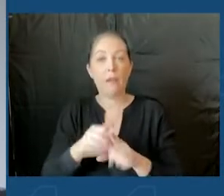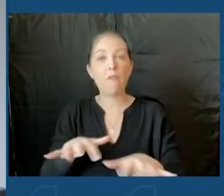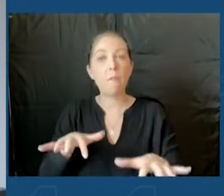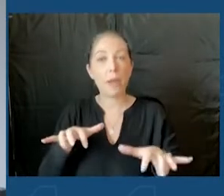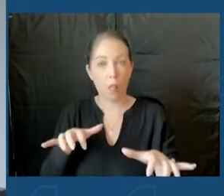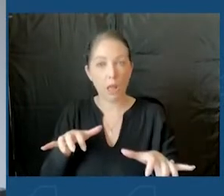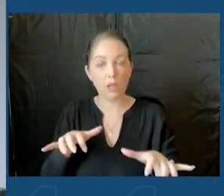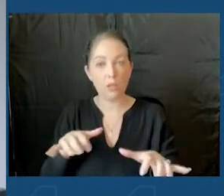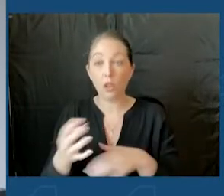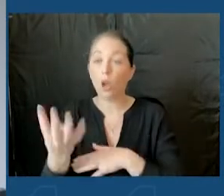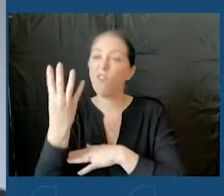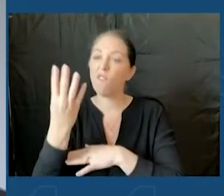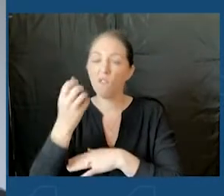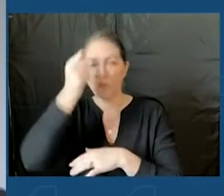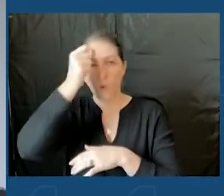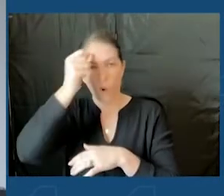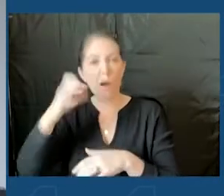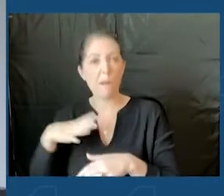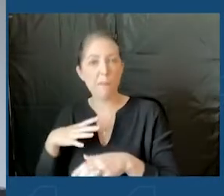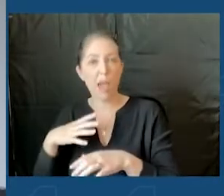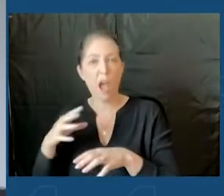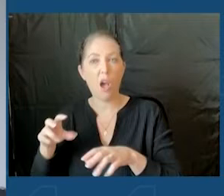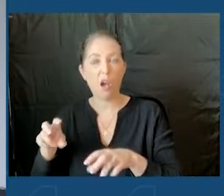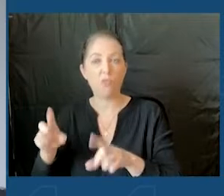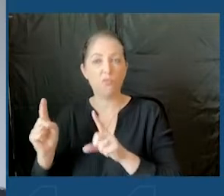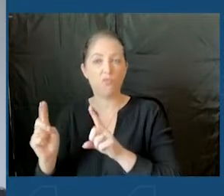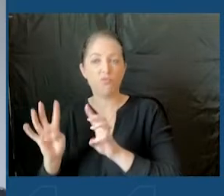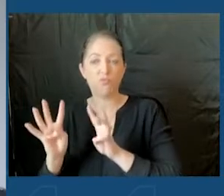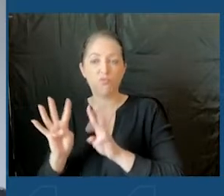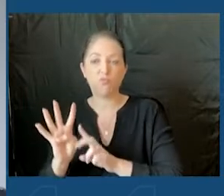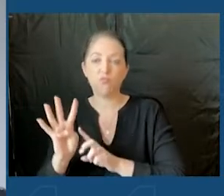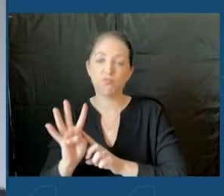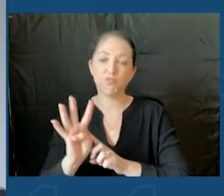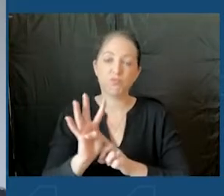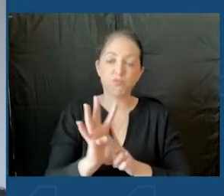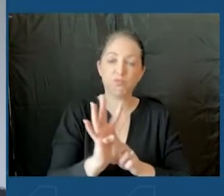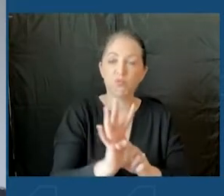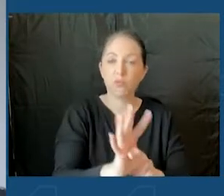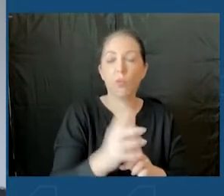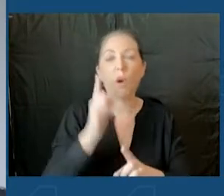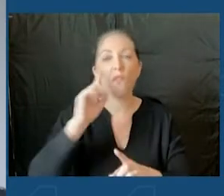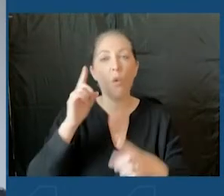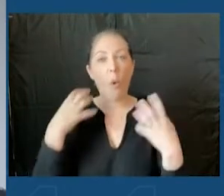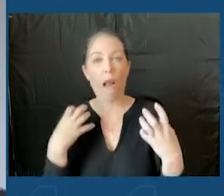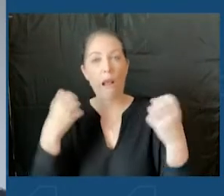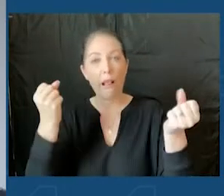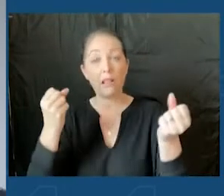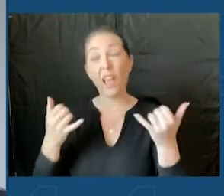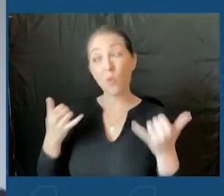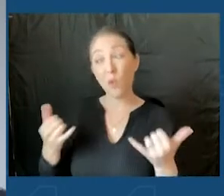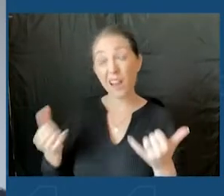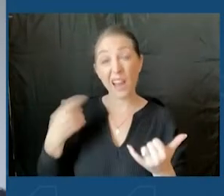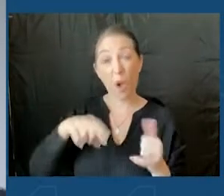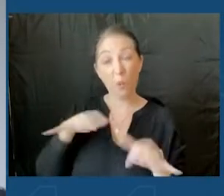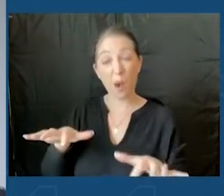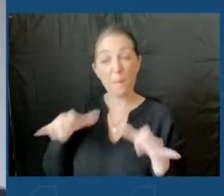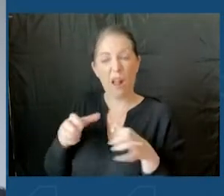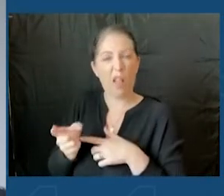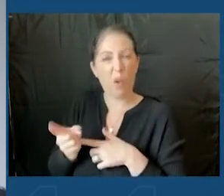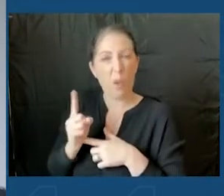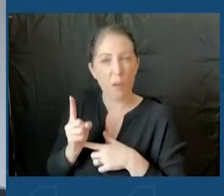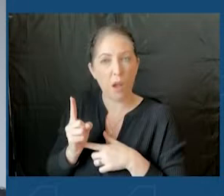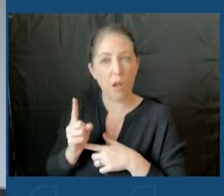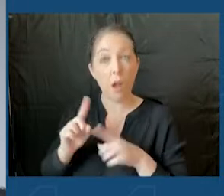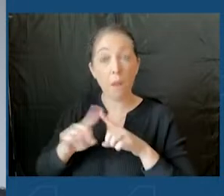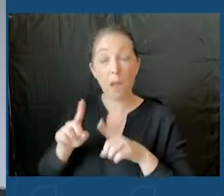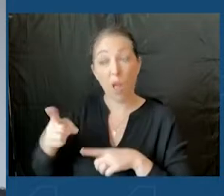say, that carry him to try to be healed. And right now, for a moment, we've been paralyzed for a moment. But those 4